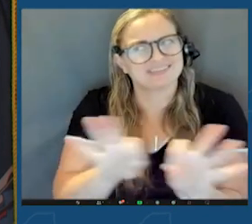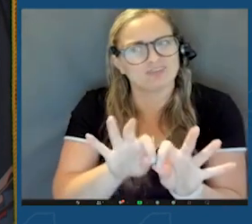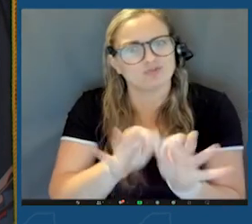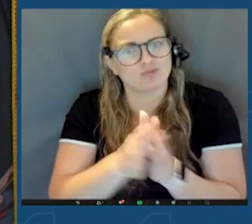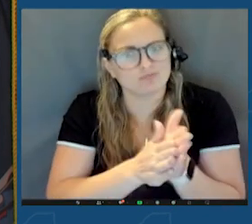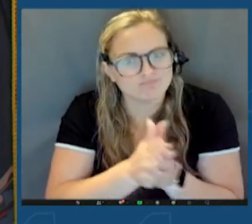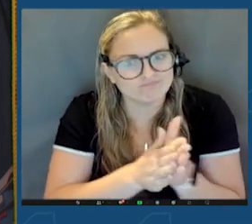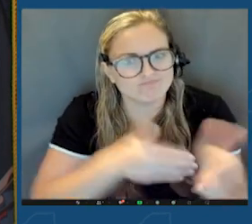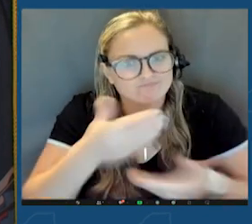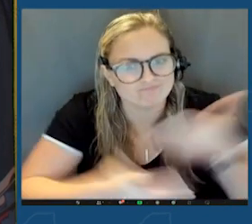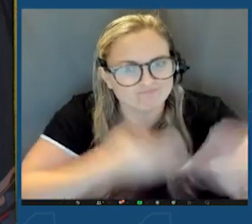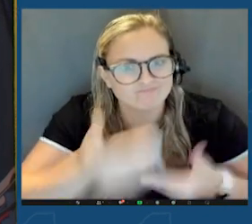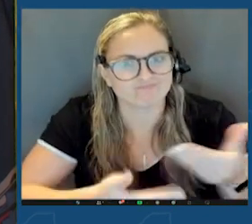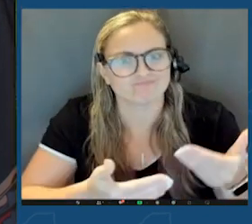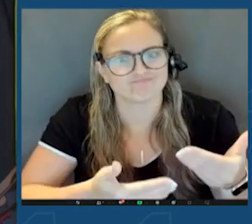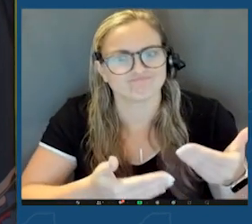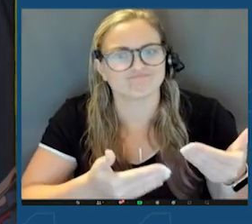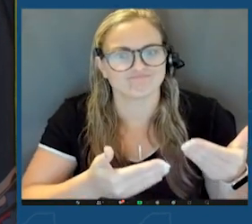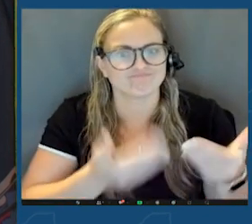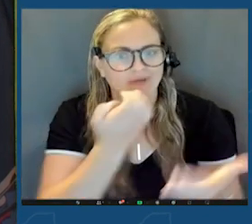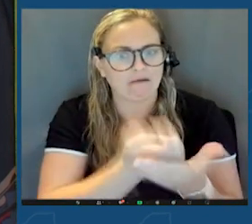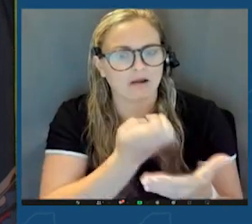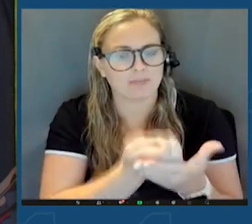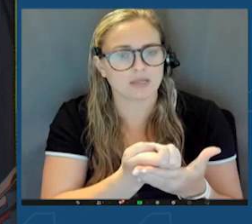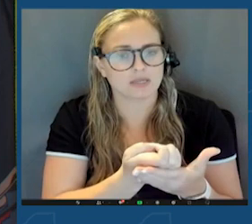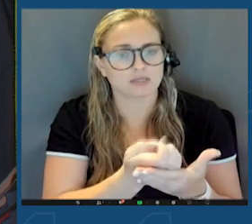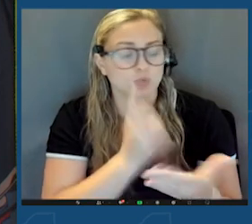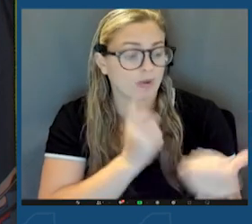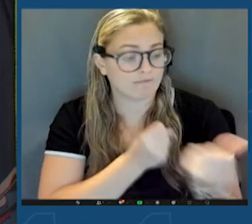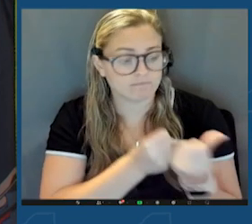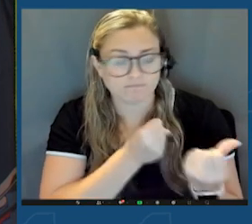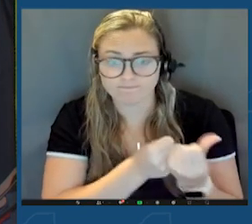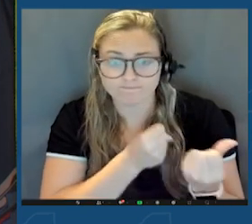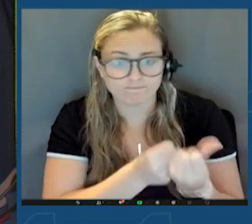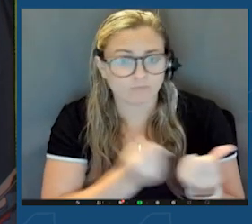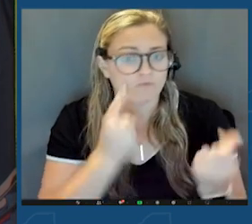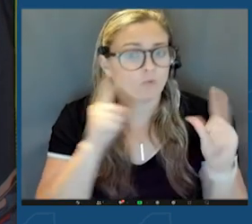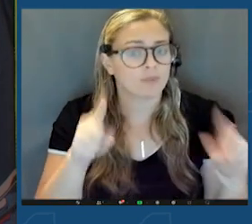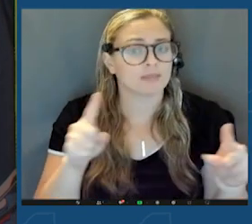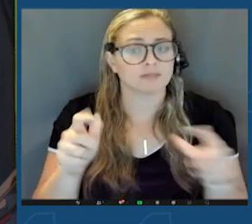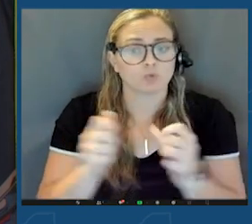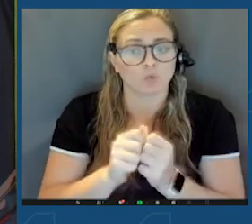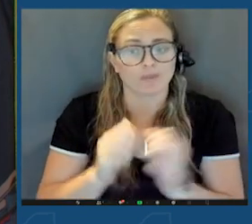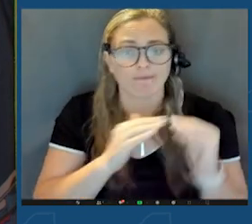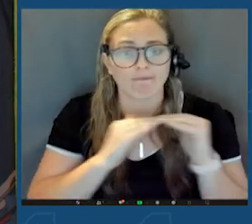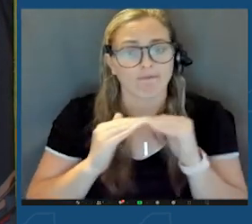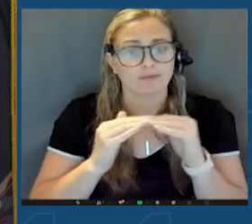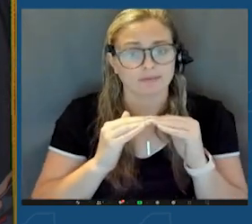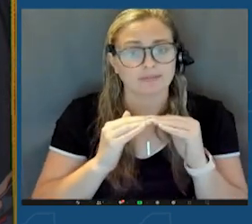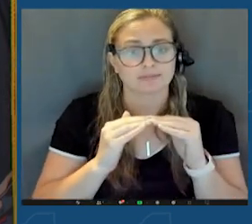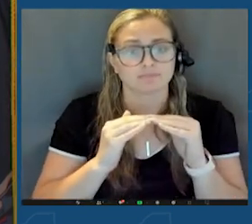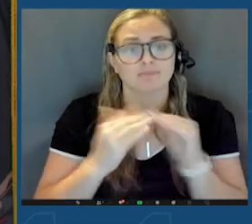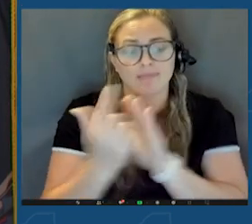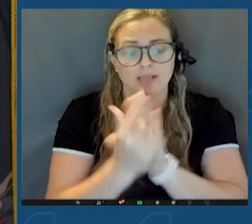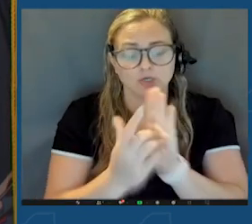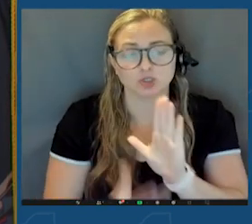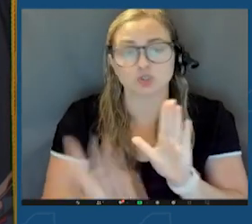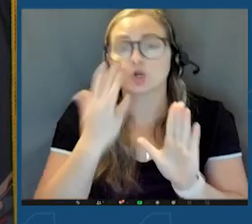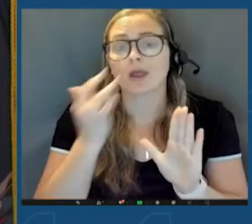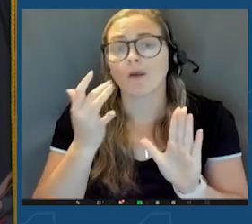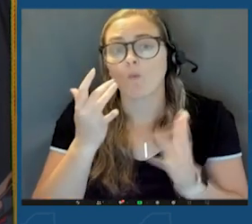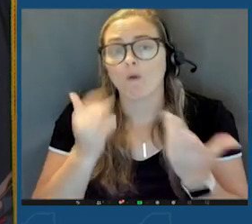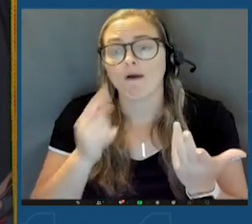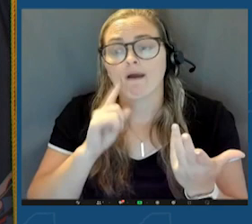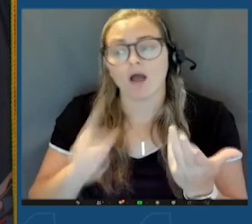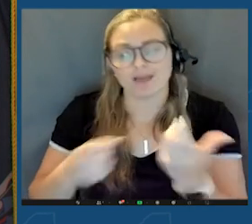economy. And that is exactly why I advocated so strongly for this, along with colleagues in the legislature, and why I applaud Governor Hochul